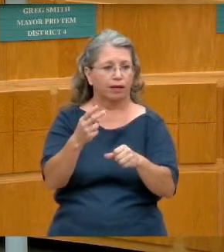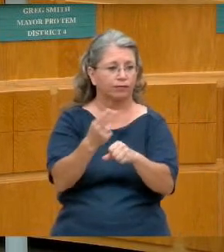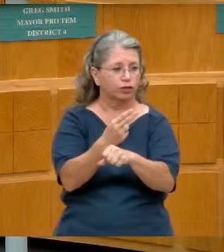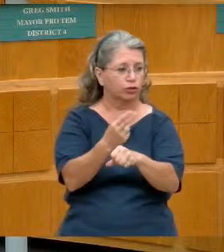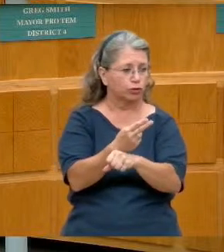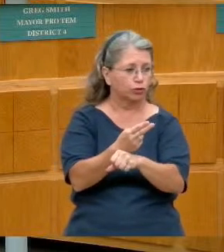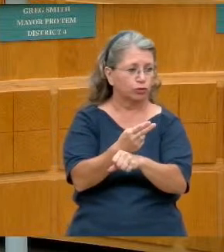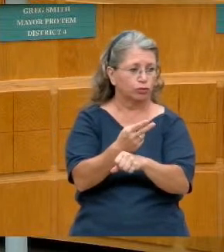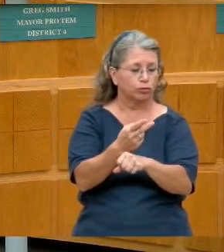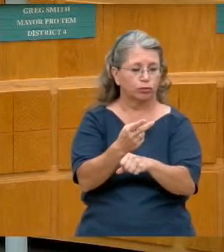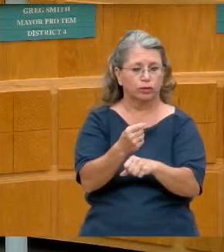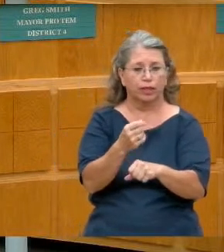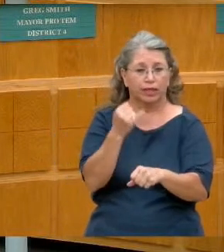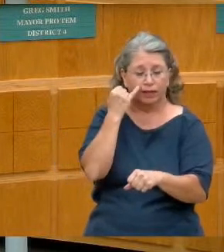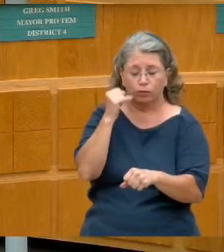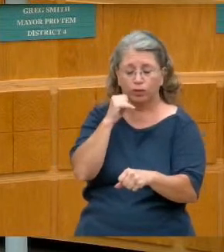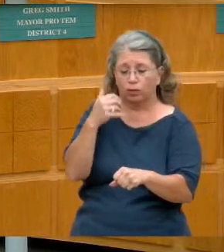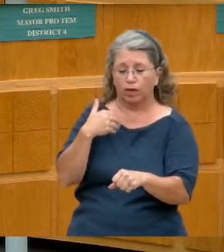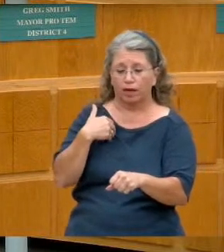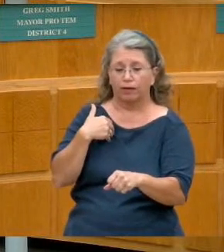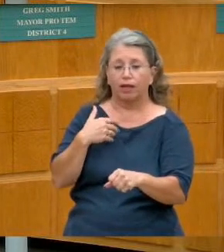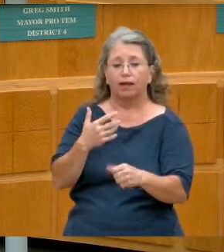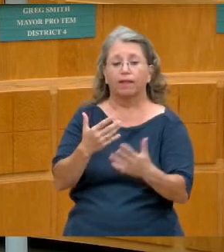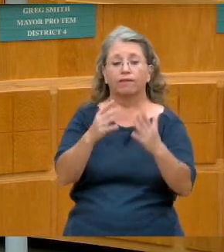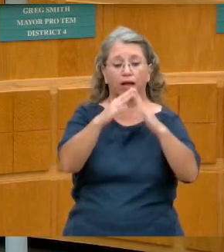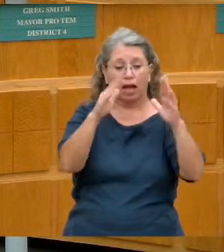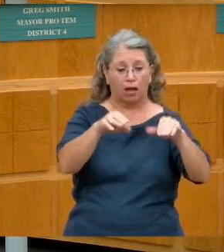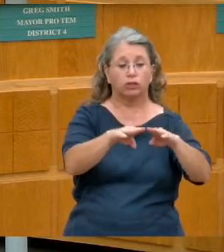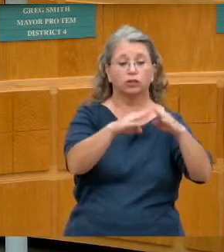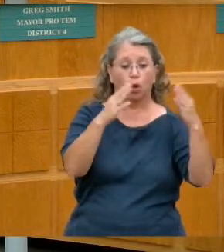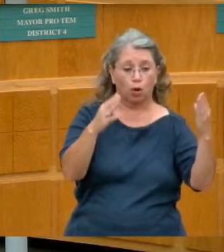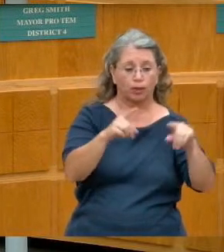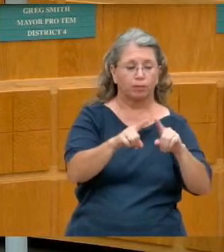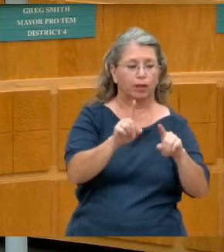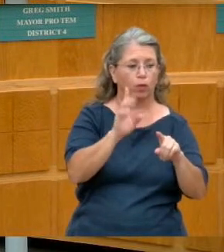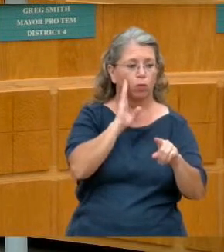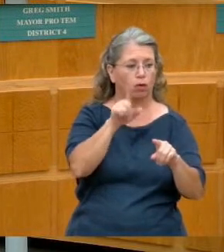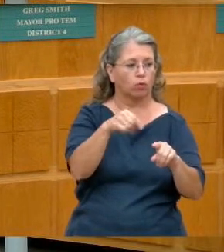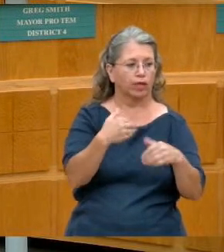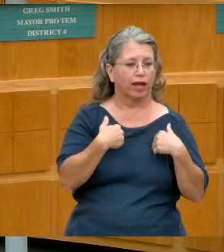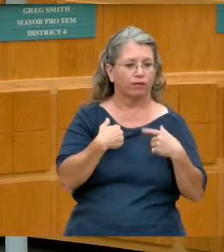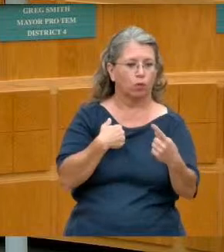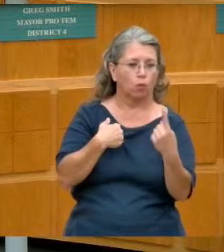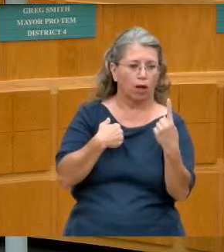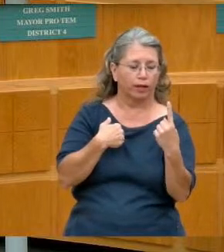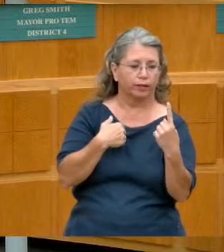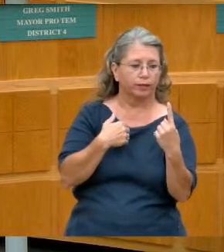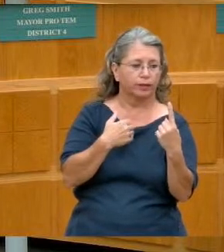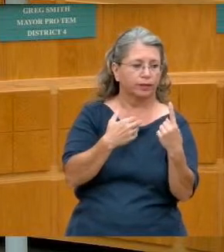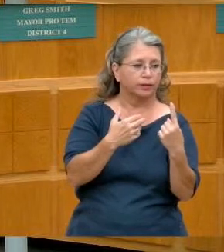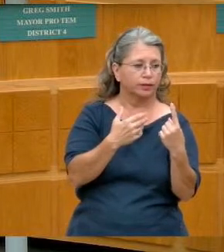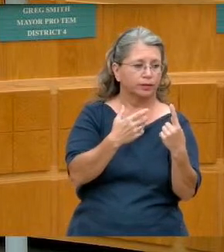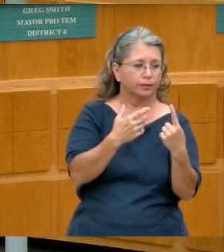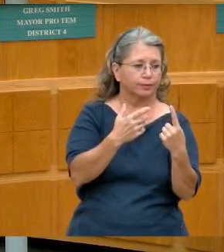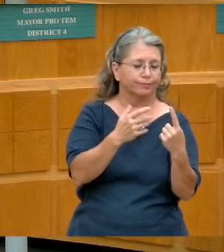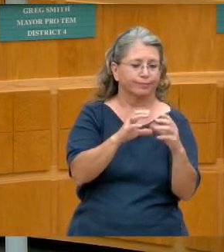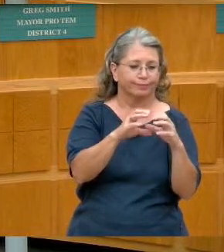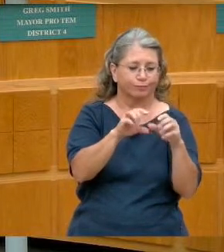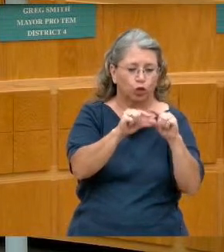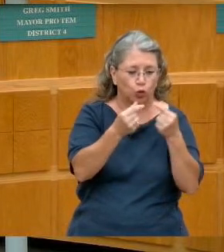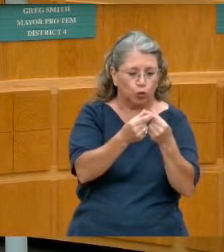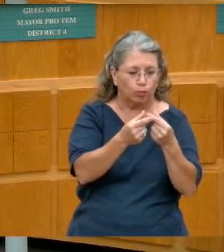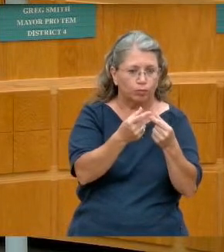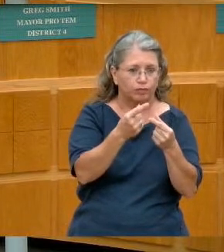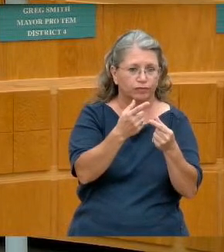enough staff to report to work, the fire station stays open. There'll just be one fire company there instead of two. And so it's a concern, but we're monitoring